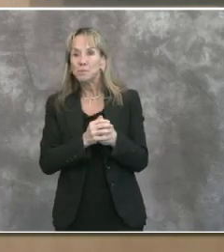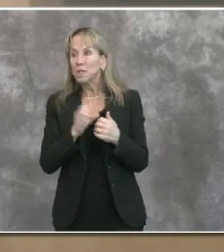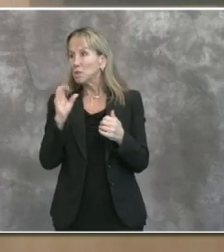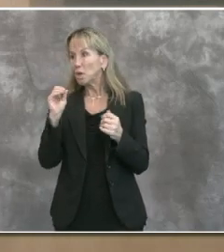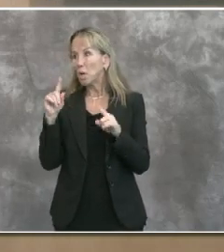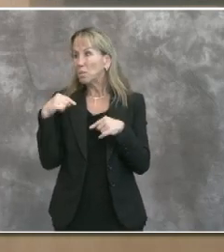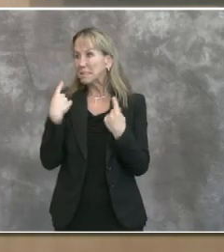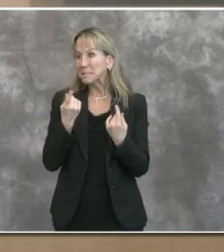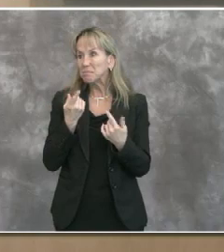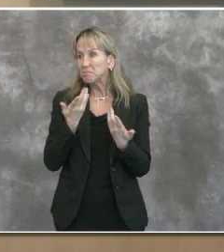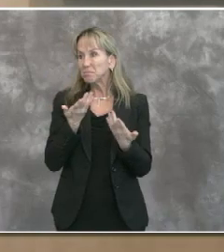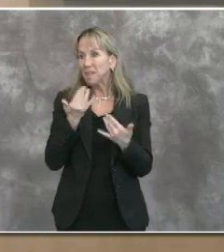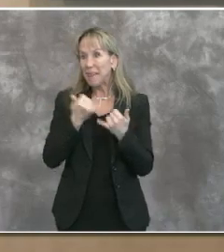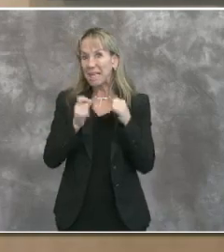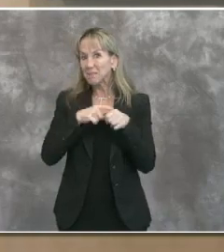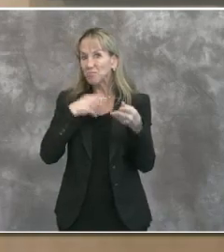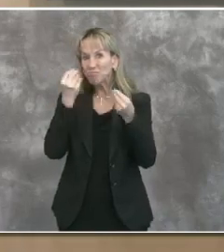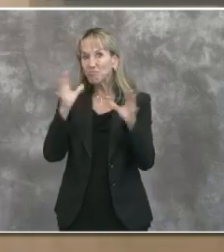last update.